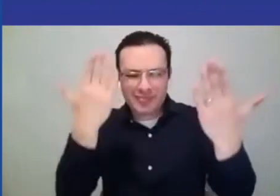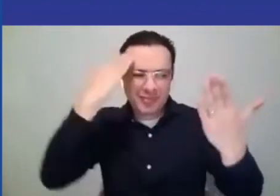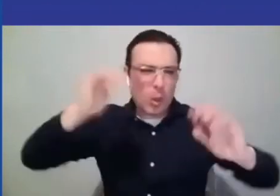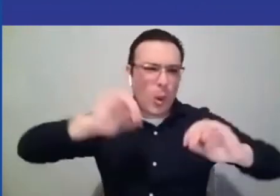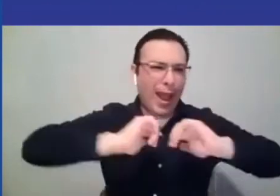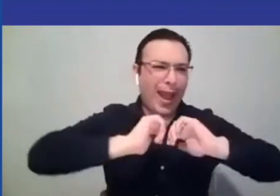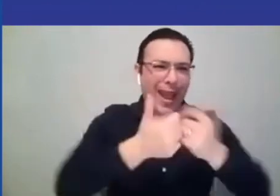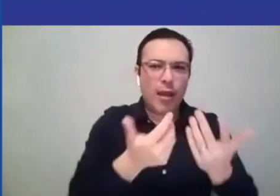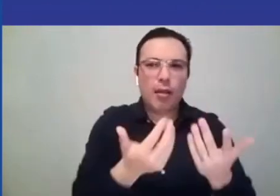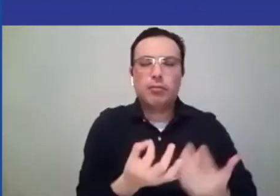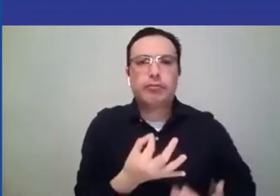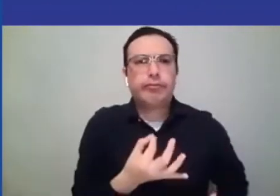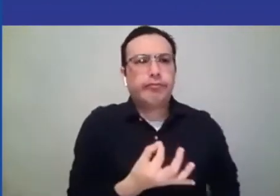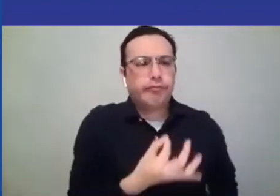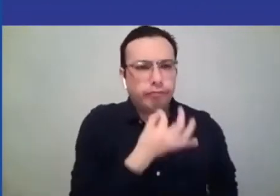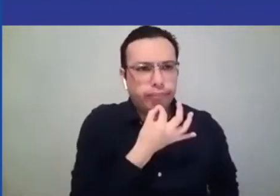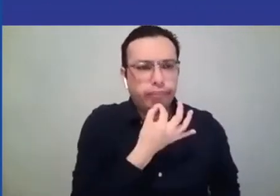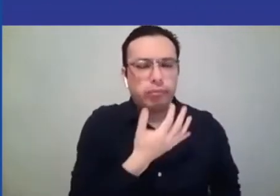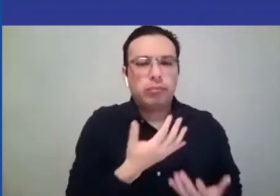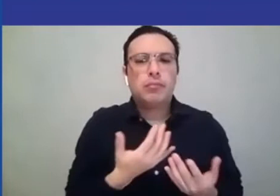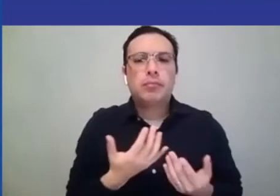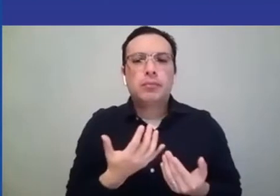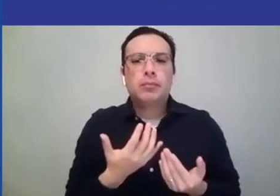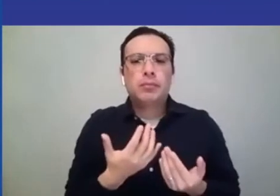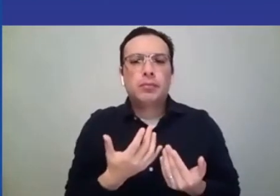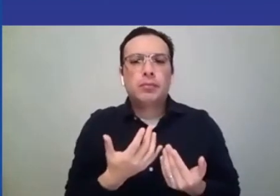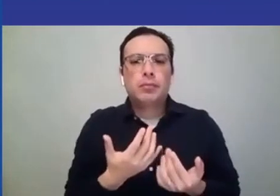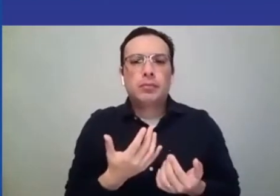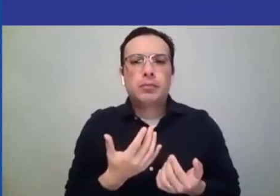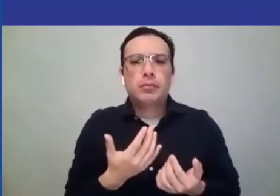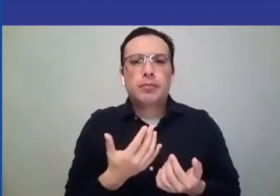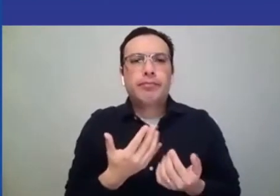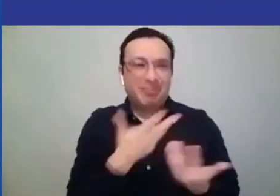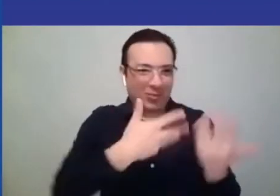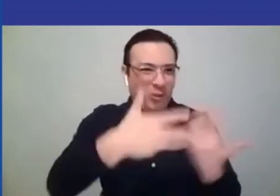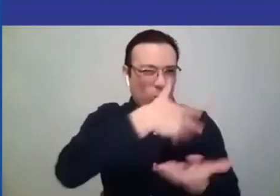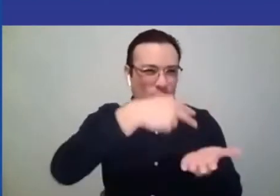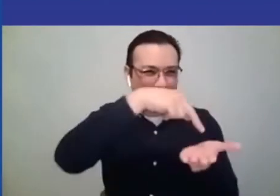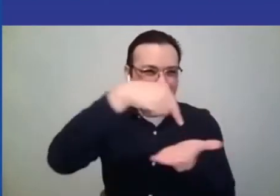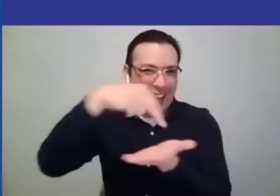dances that you are, expert in, have expertise,